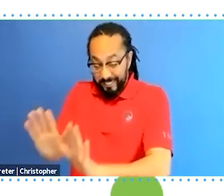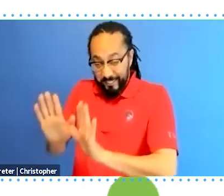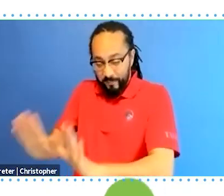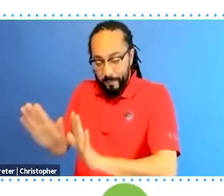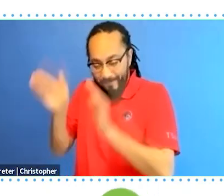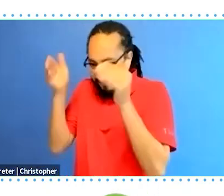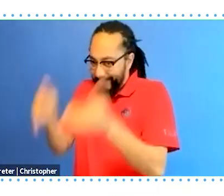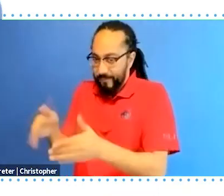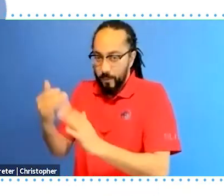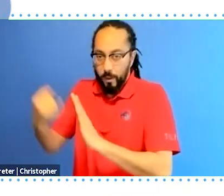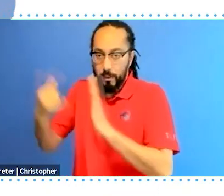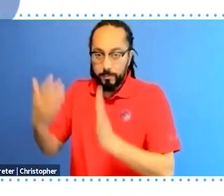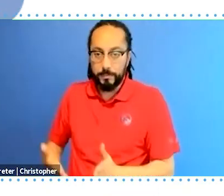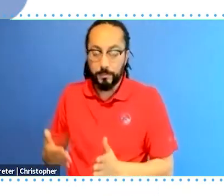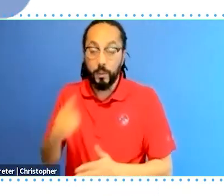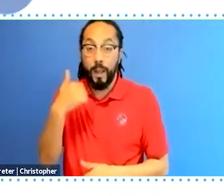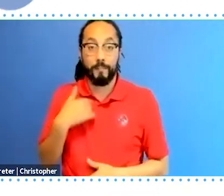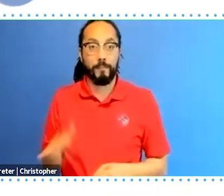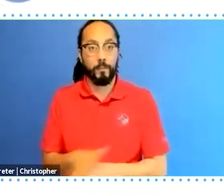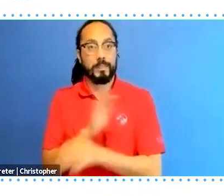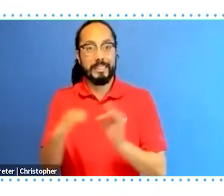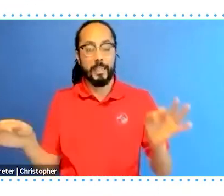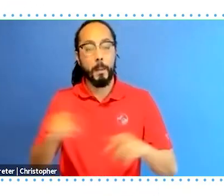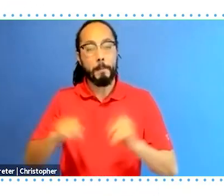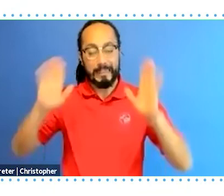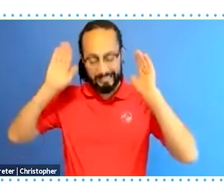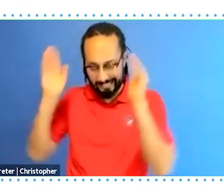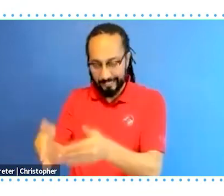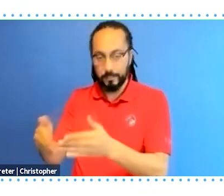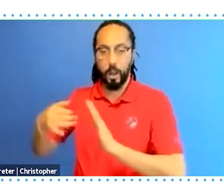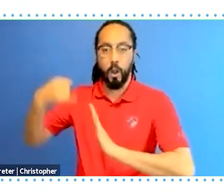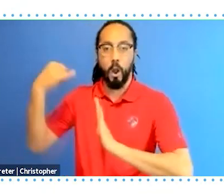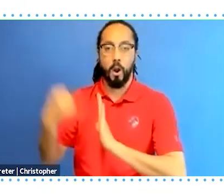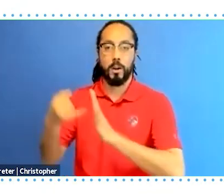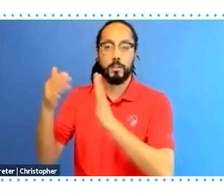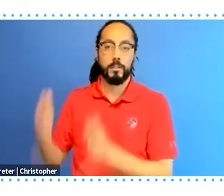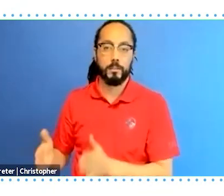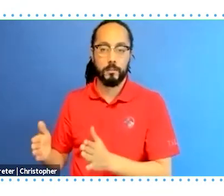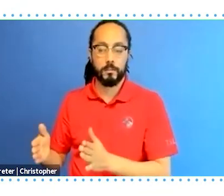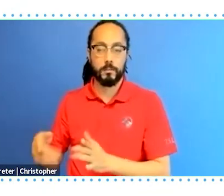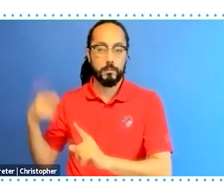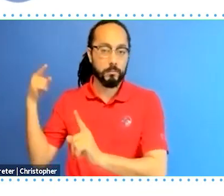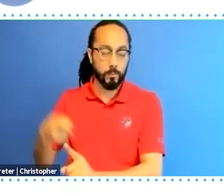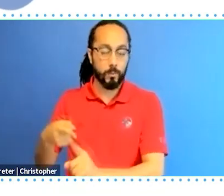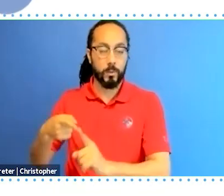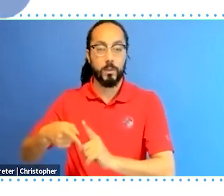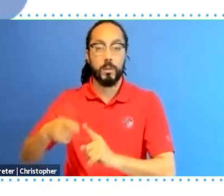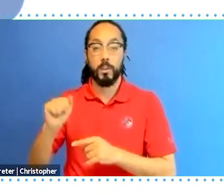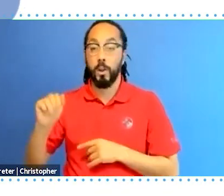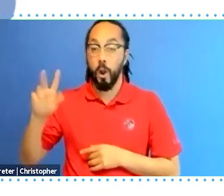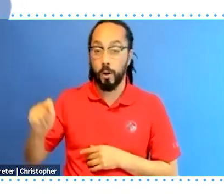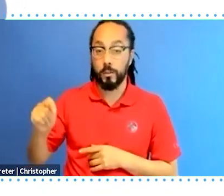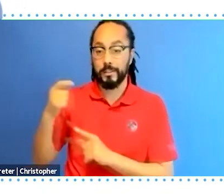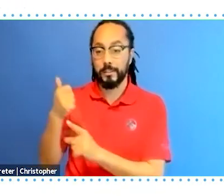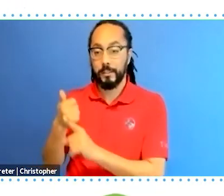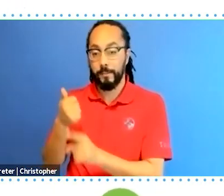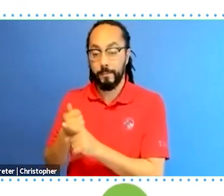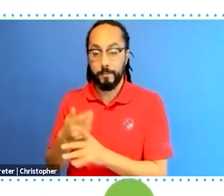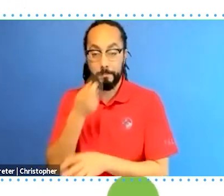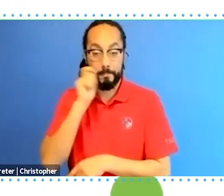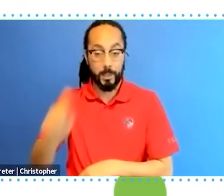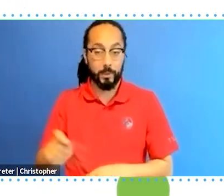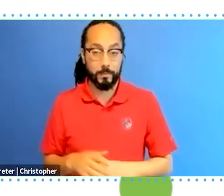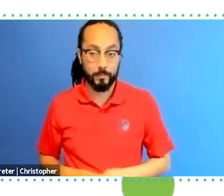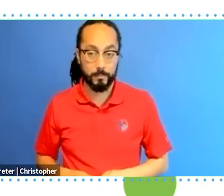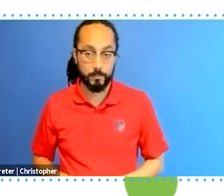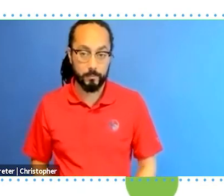I don't have a full sentence there, but I'm like, again, back to the art, back to the artists. End of thought.